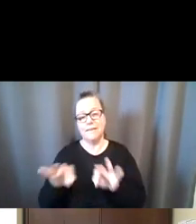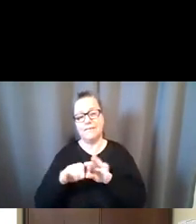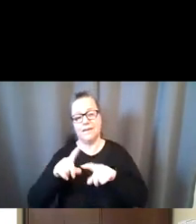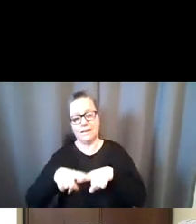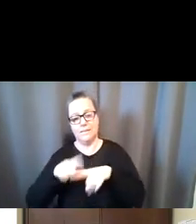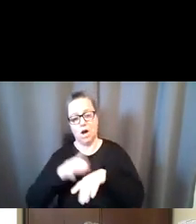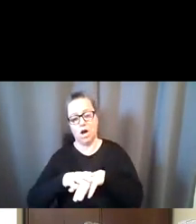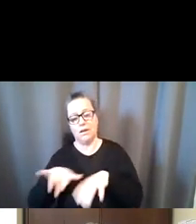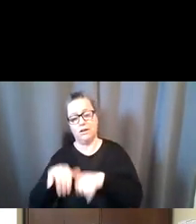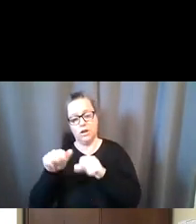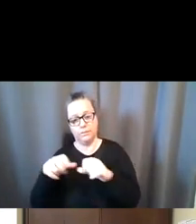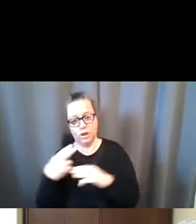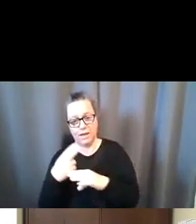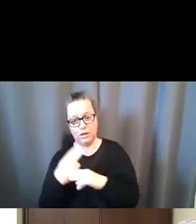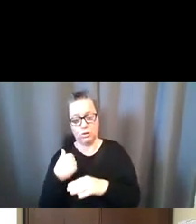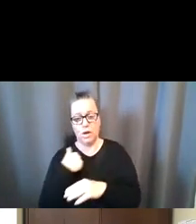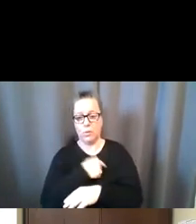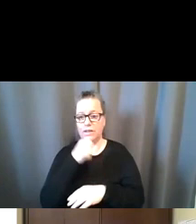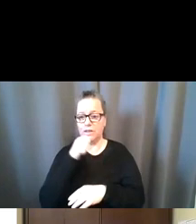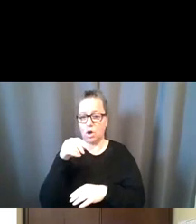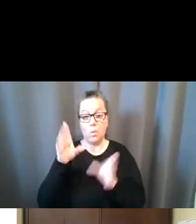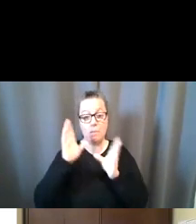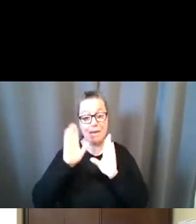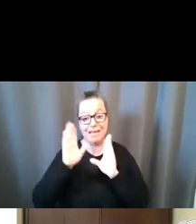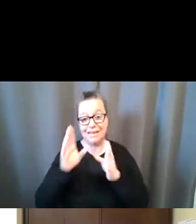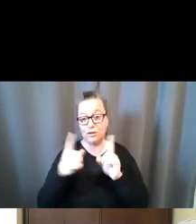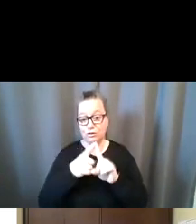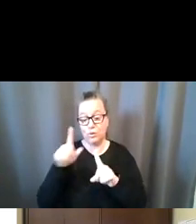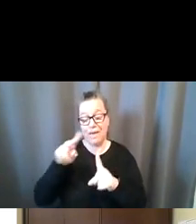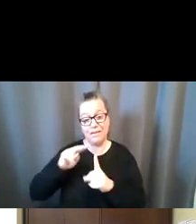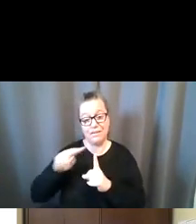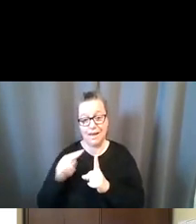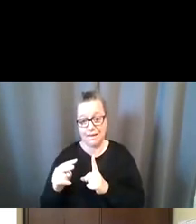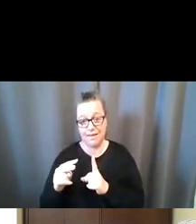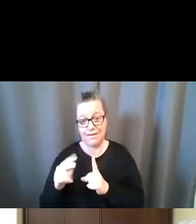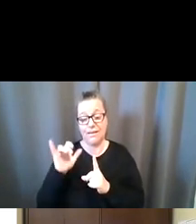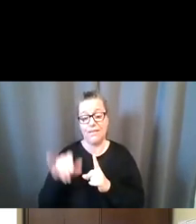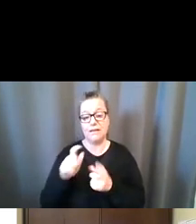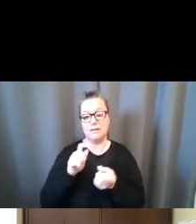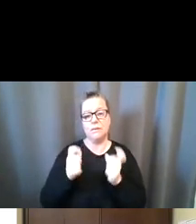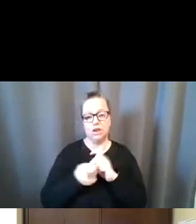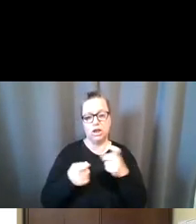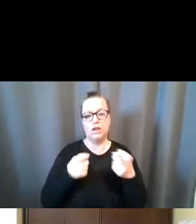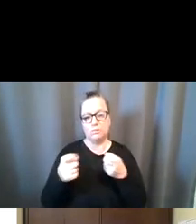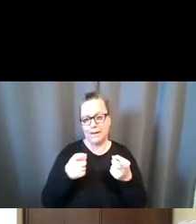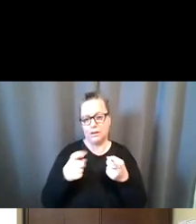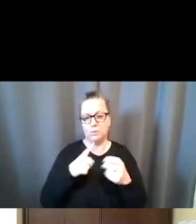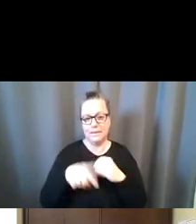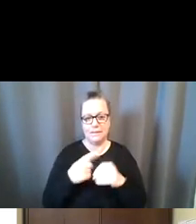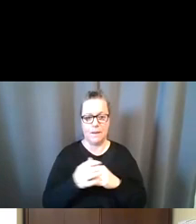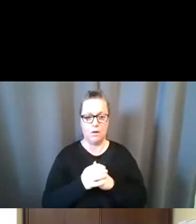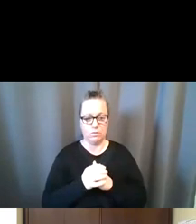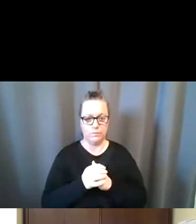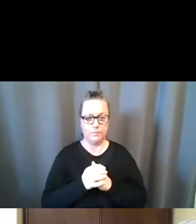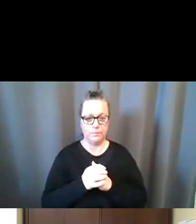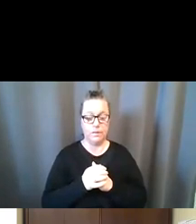and usage, and we don't pay enough attention to that side of the coin. That's what change management is all about.